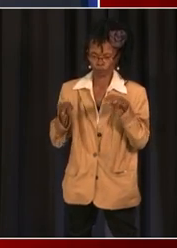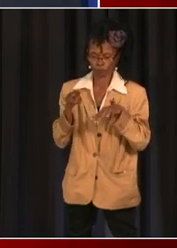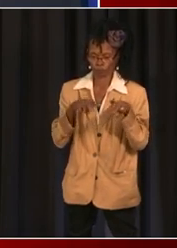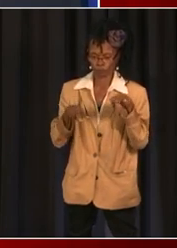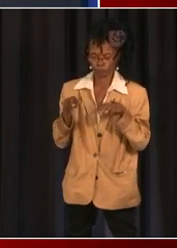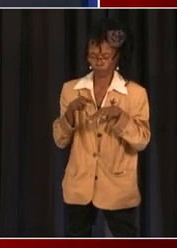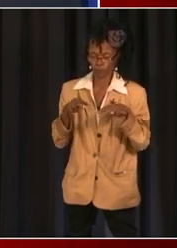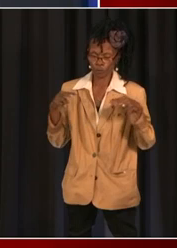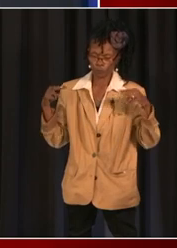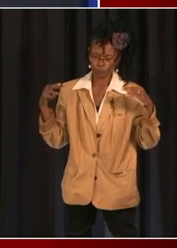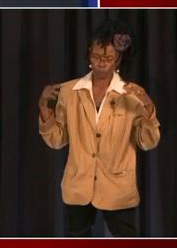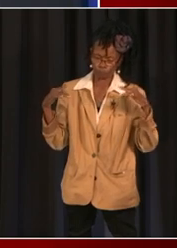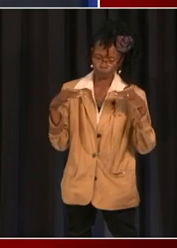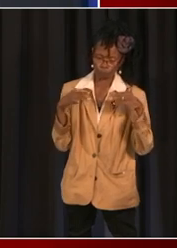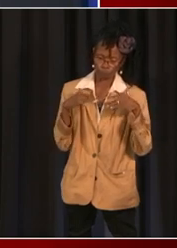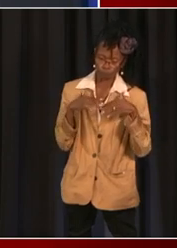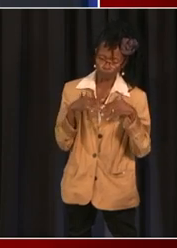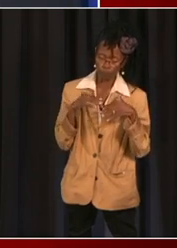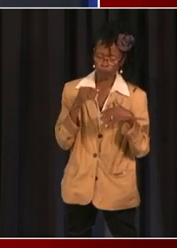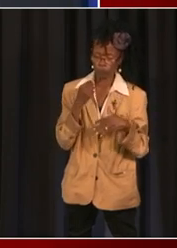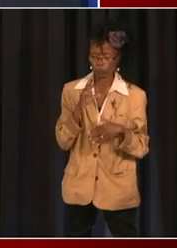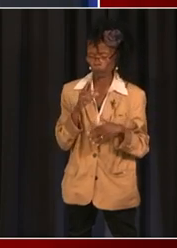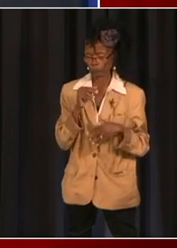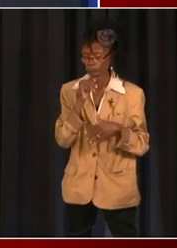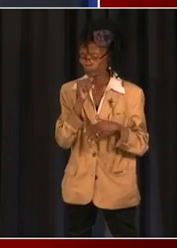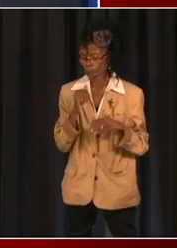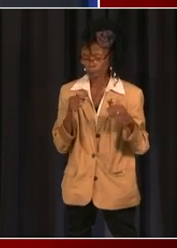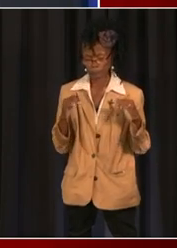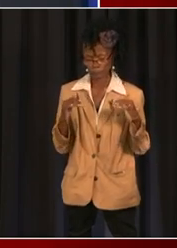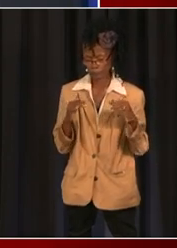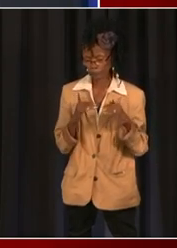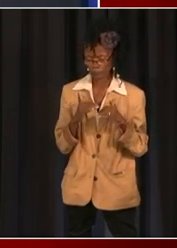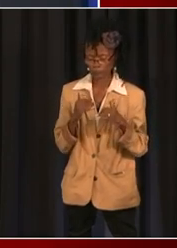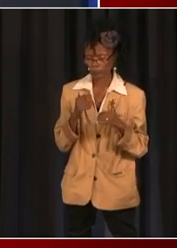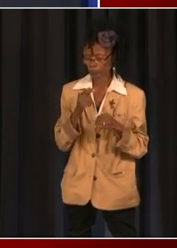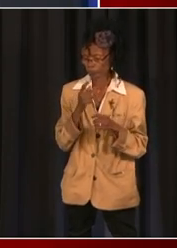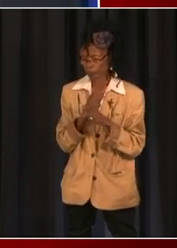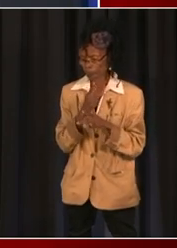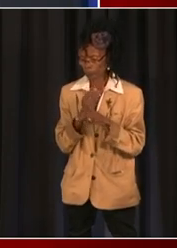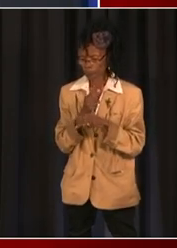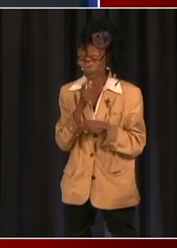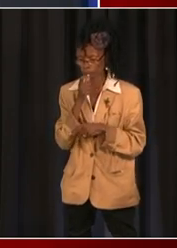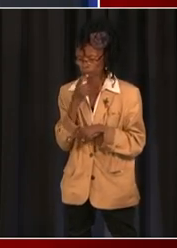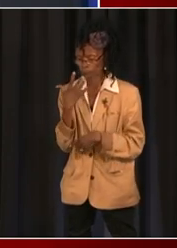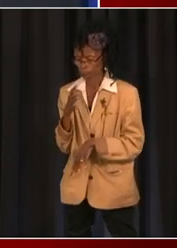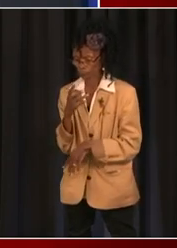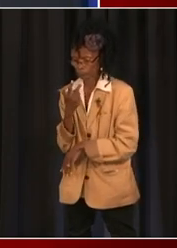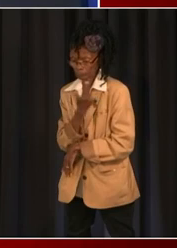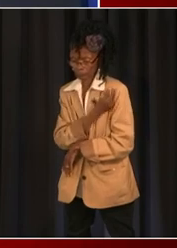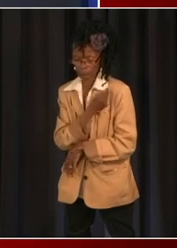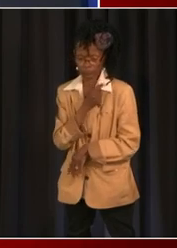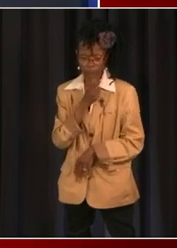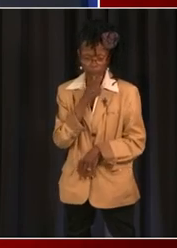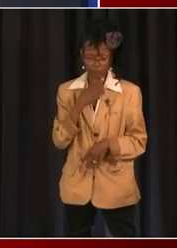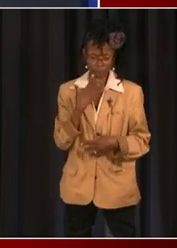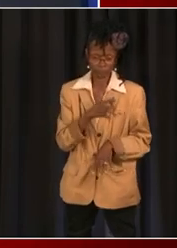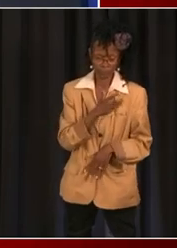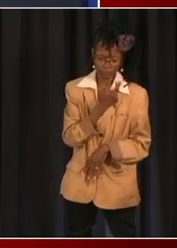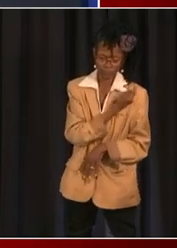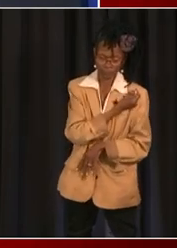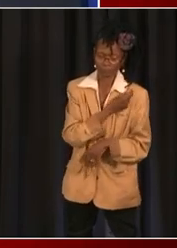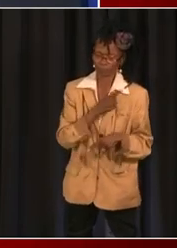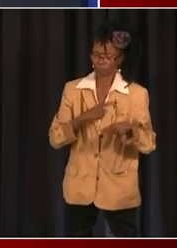also determining who's vaccinated and who's not. So we believe to be consistent across the board, if you go to a playground or